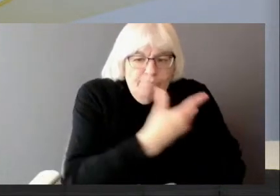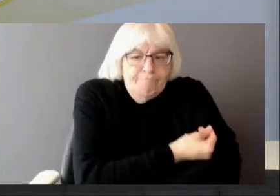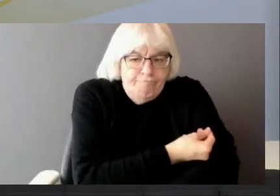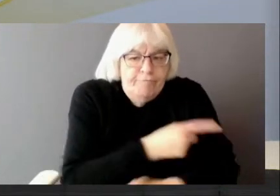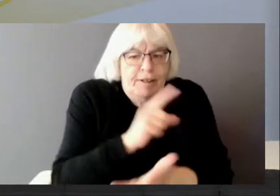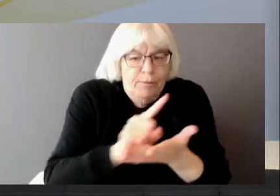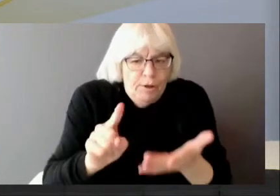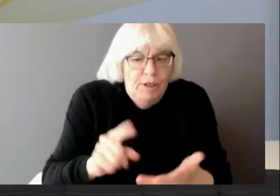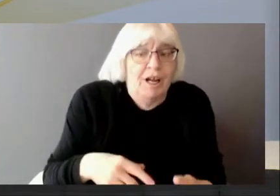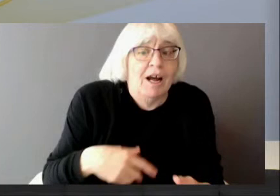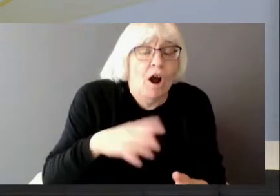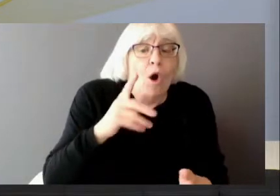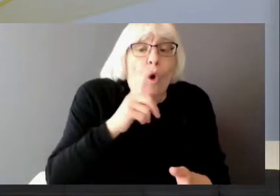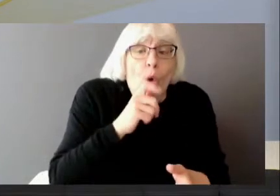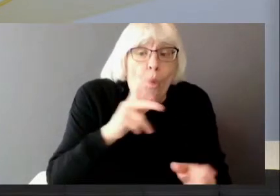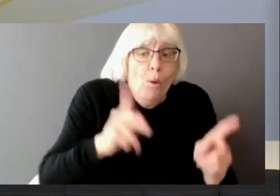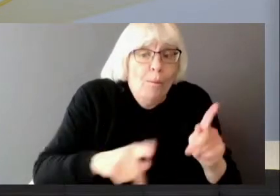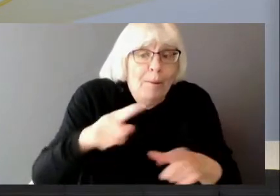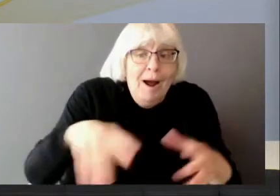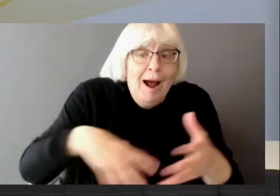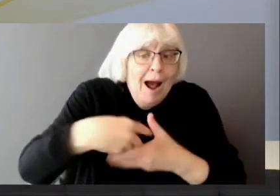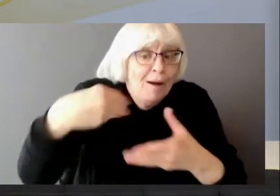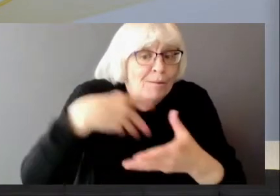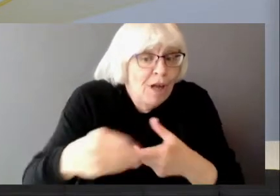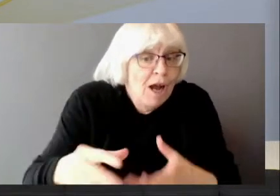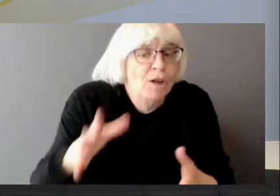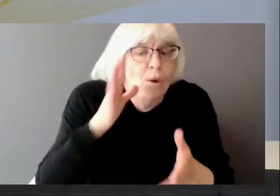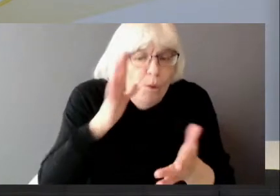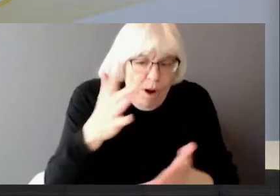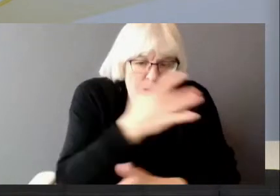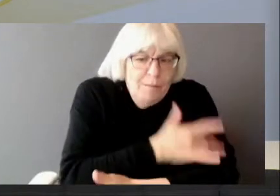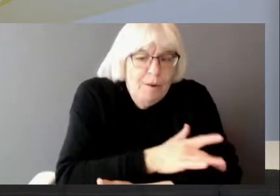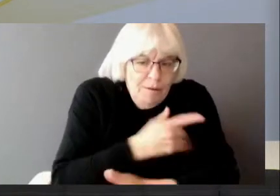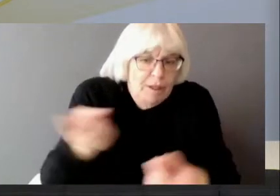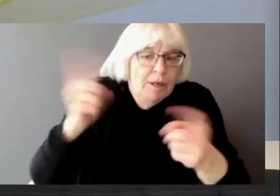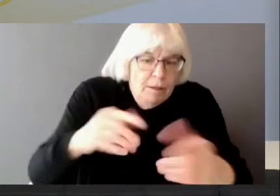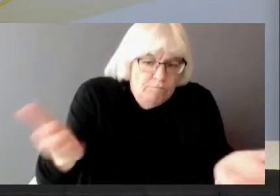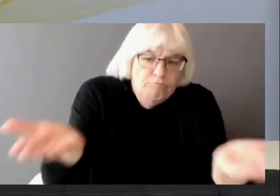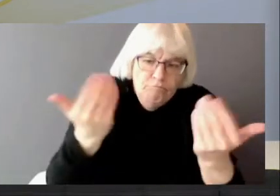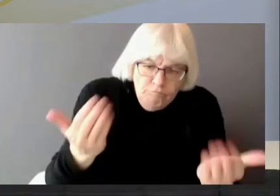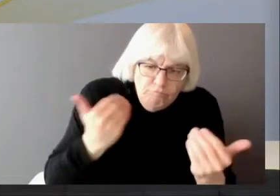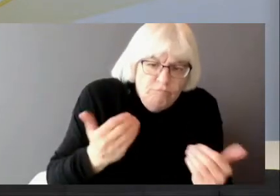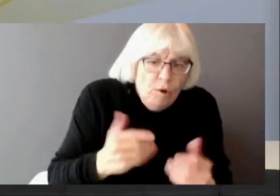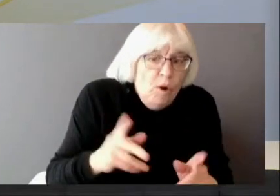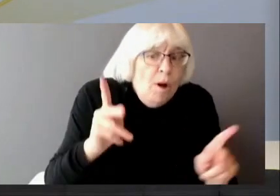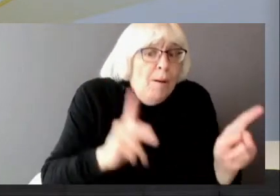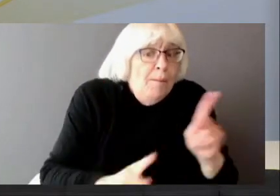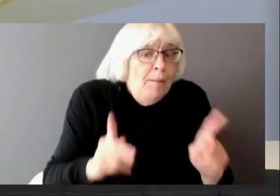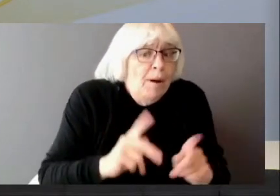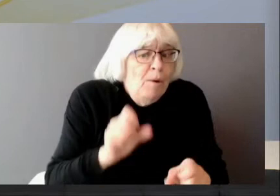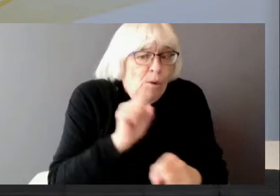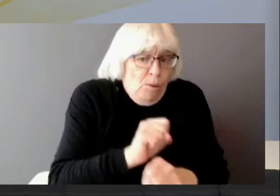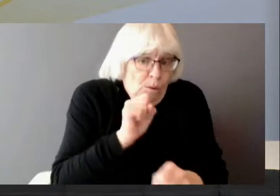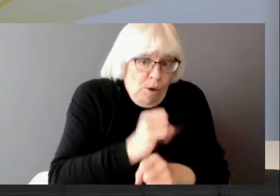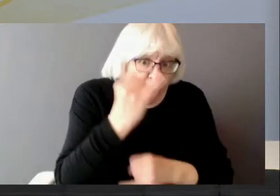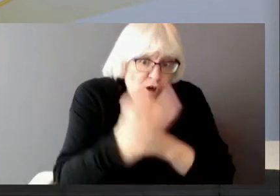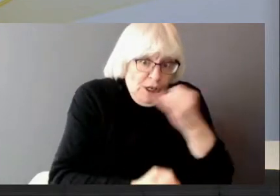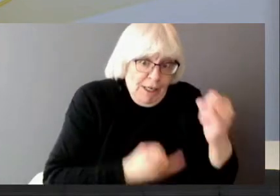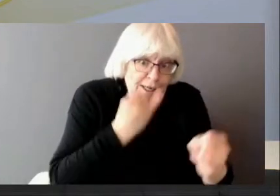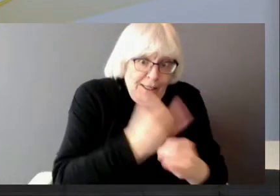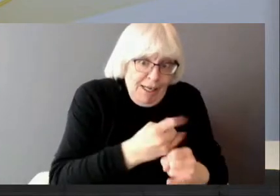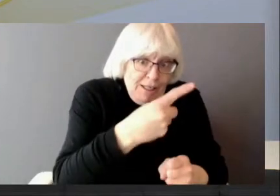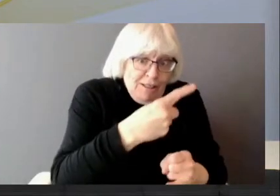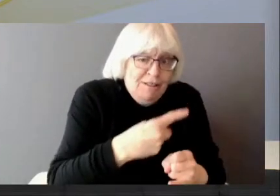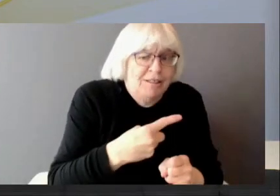started, and we've advised that international rotational workers will be the first ones called, and this will include